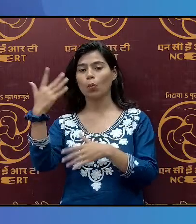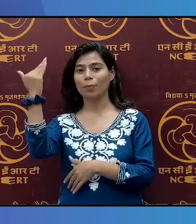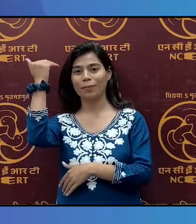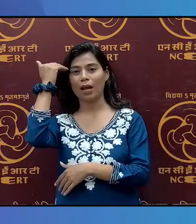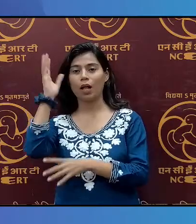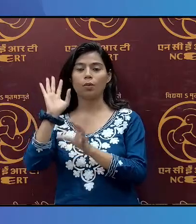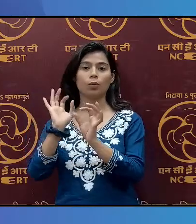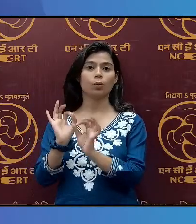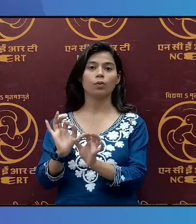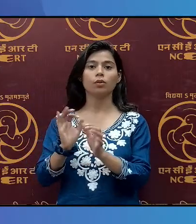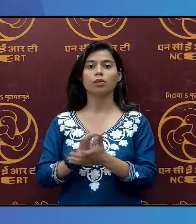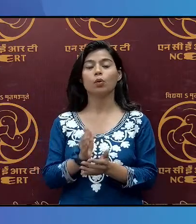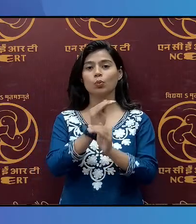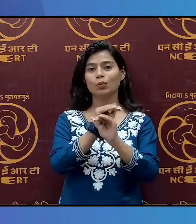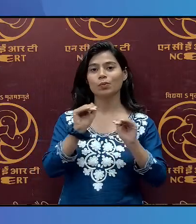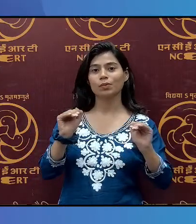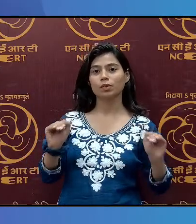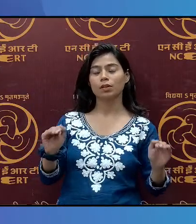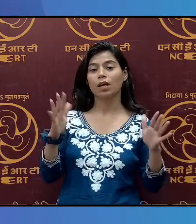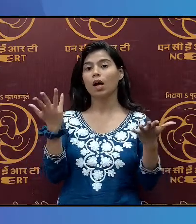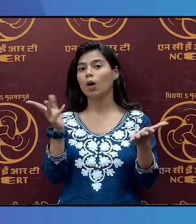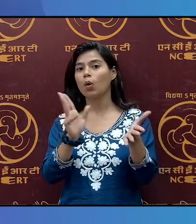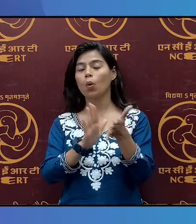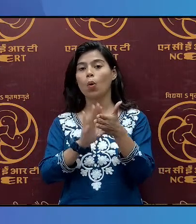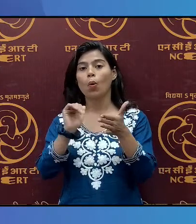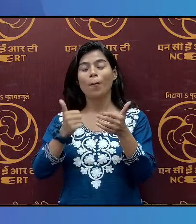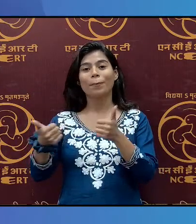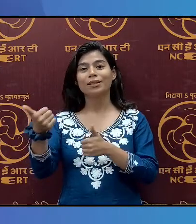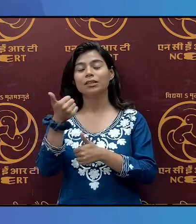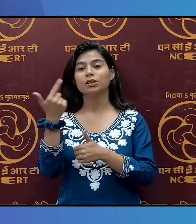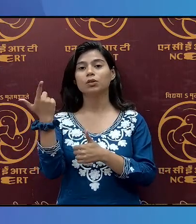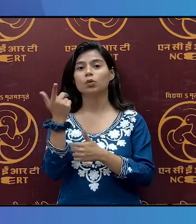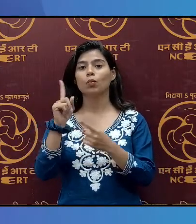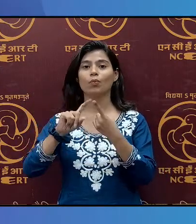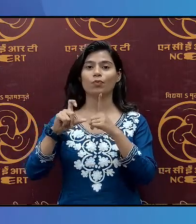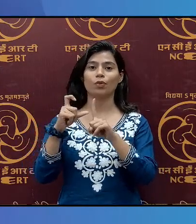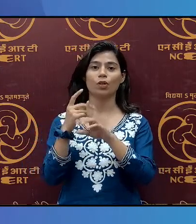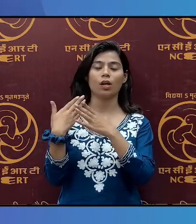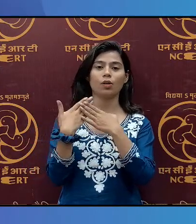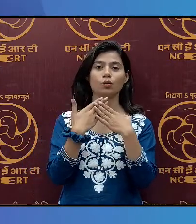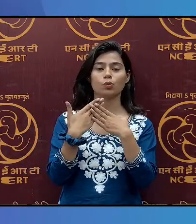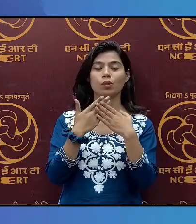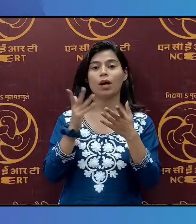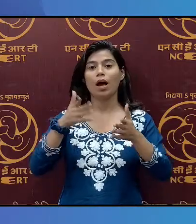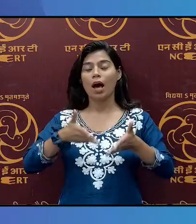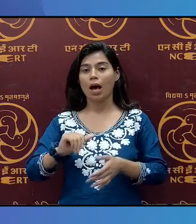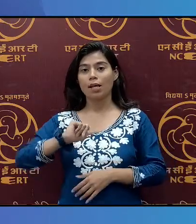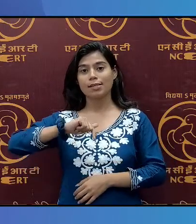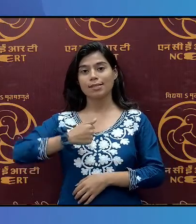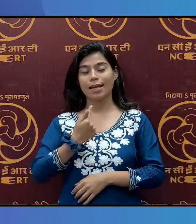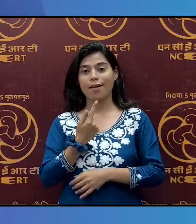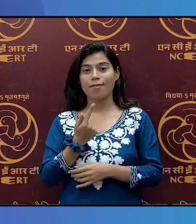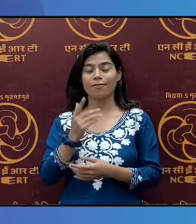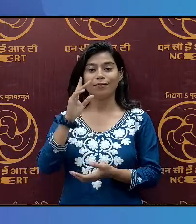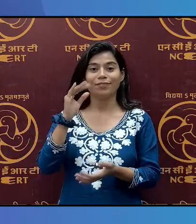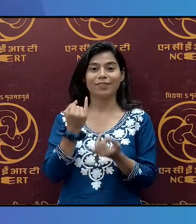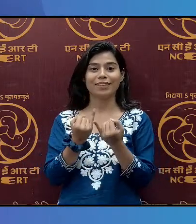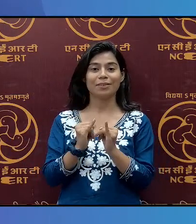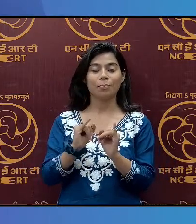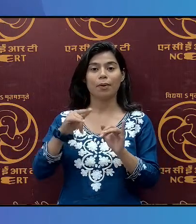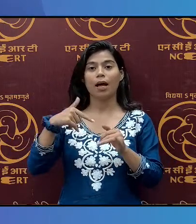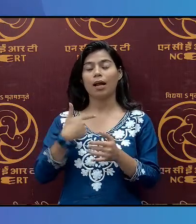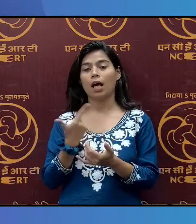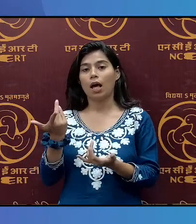under the initiative of Ministry of Education under the roof of Atmanirbhar Bharat Abhiyan. You all are watching us on